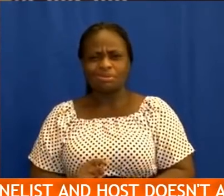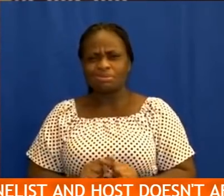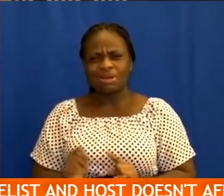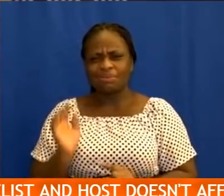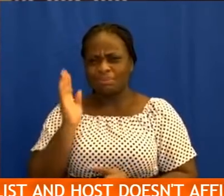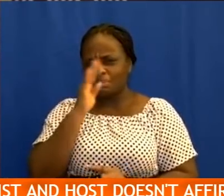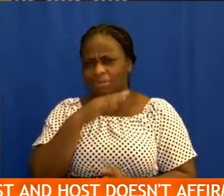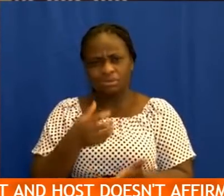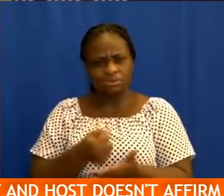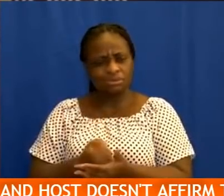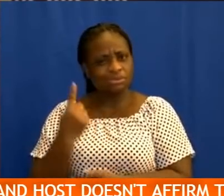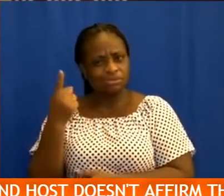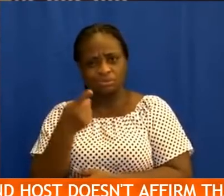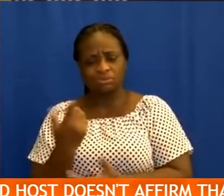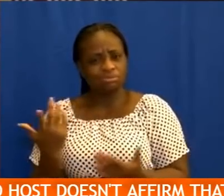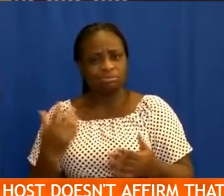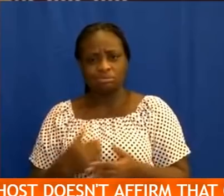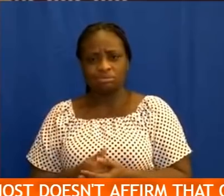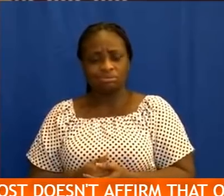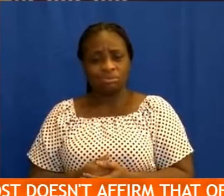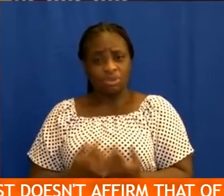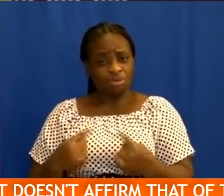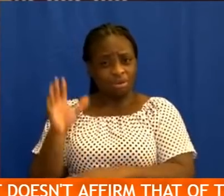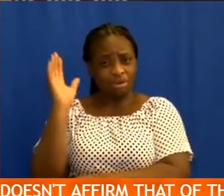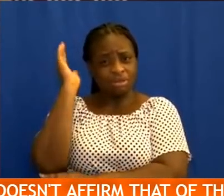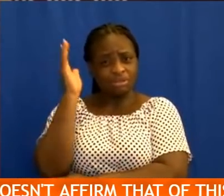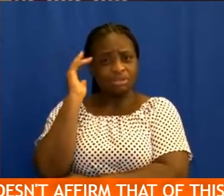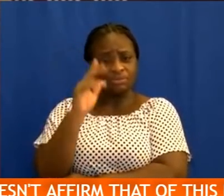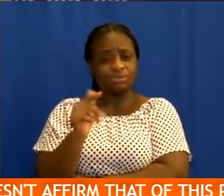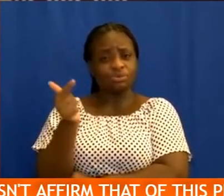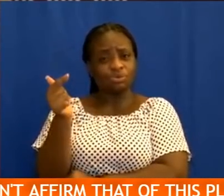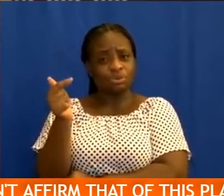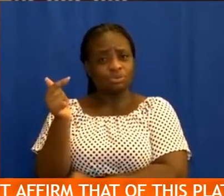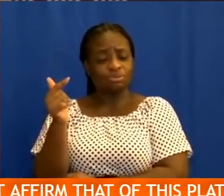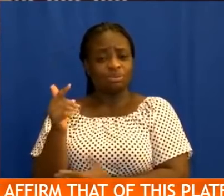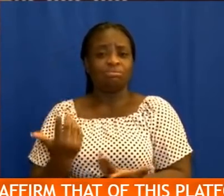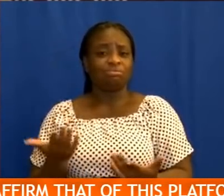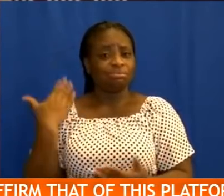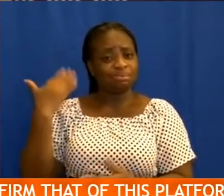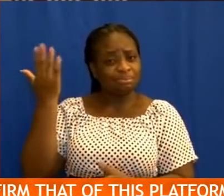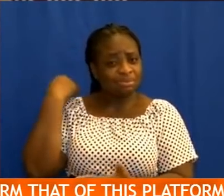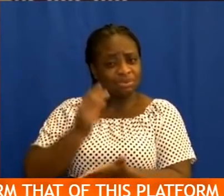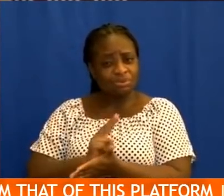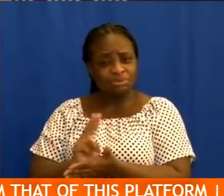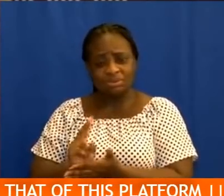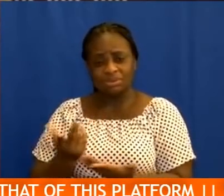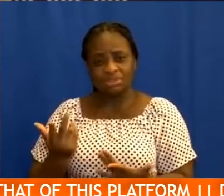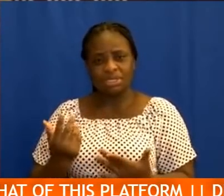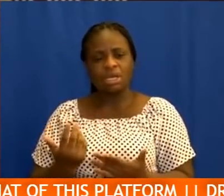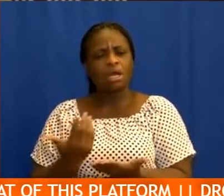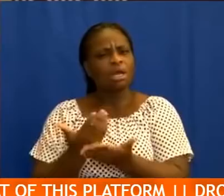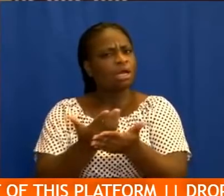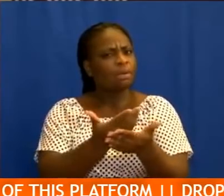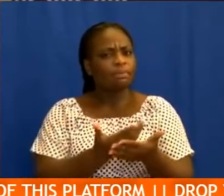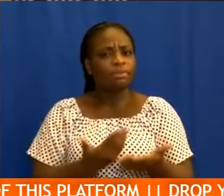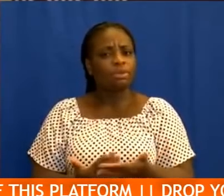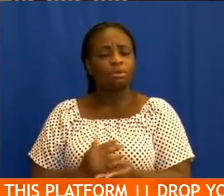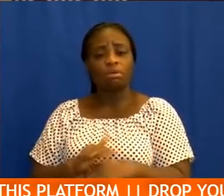unpleasant news. When I delivered update number 21 some 2 weeks ago, I urged all of